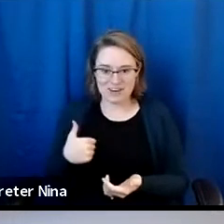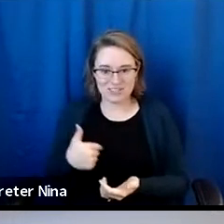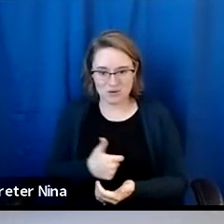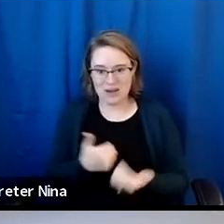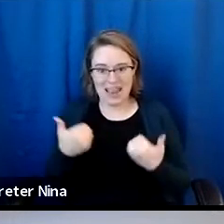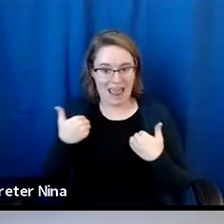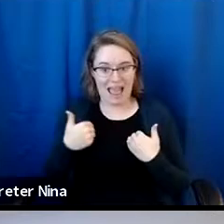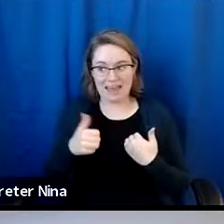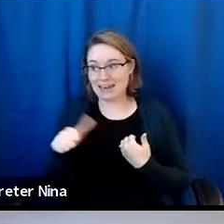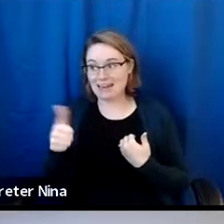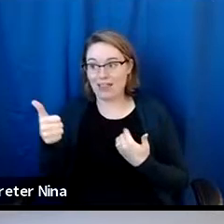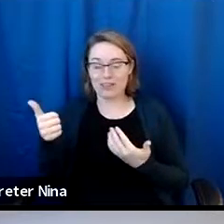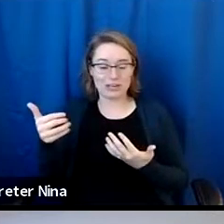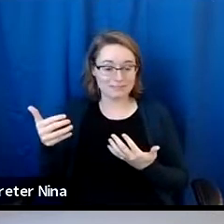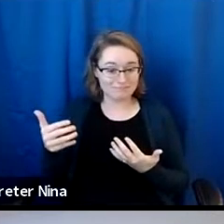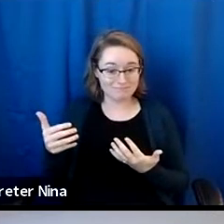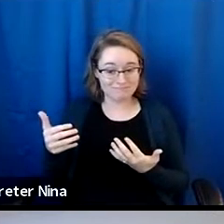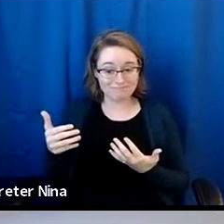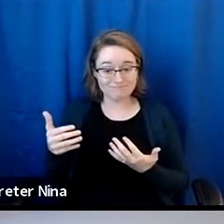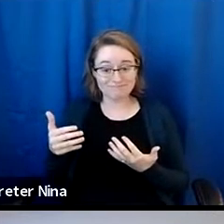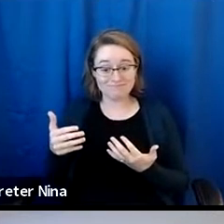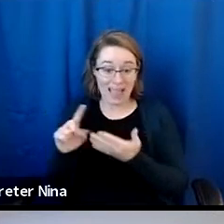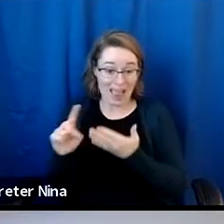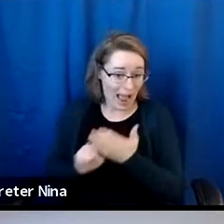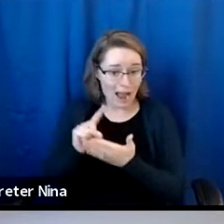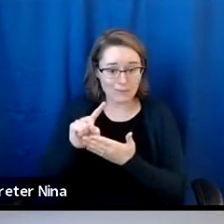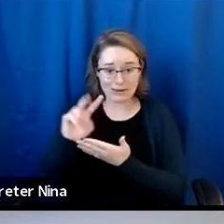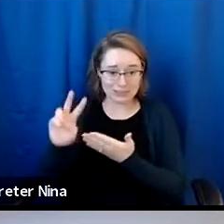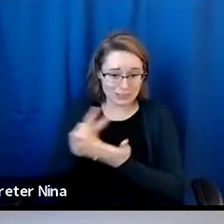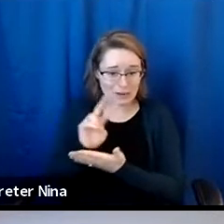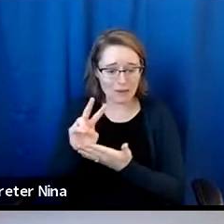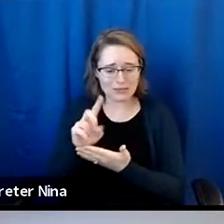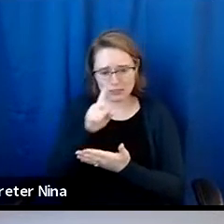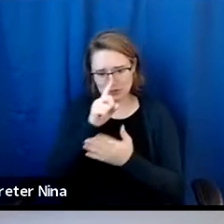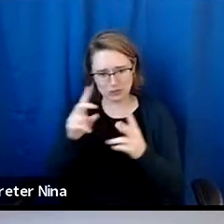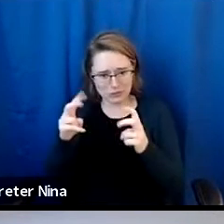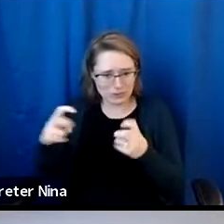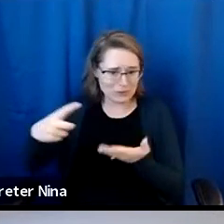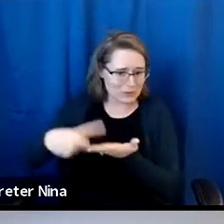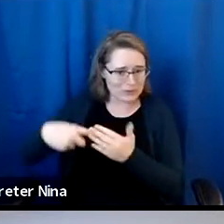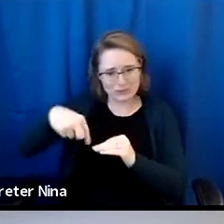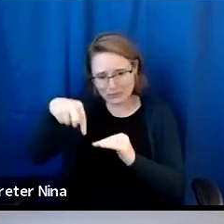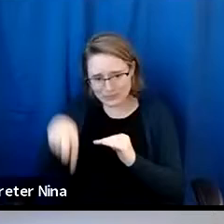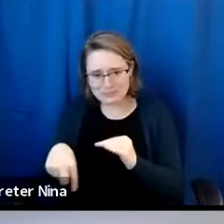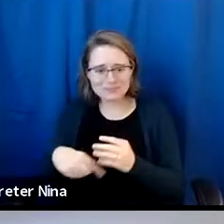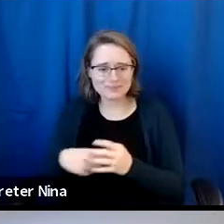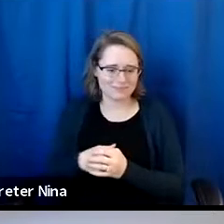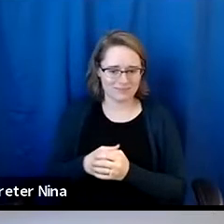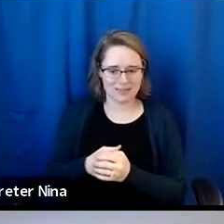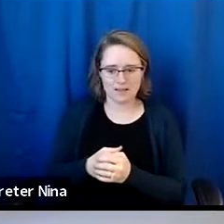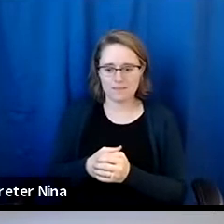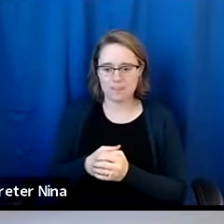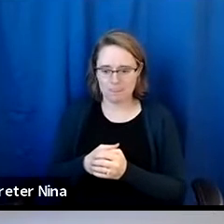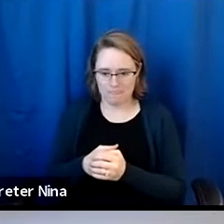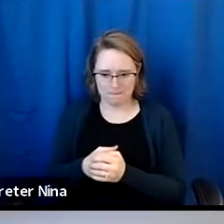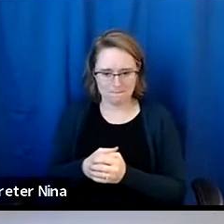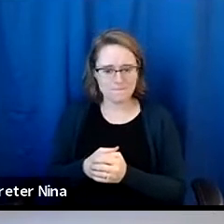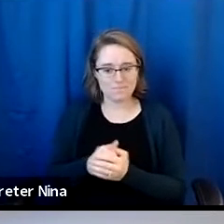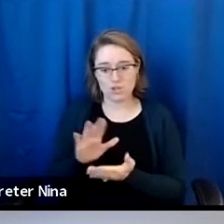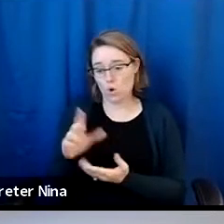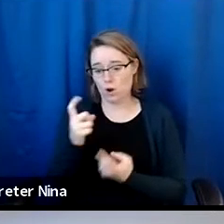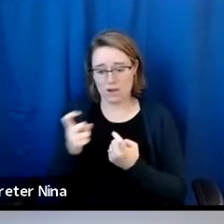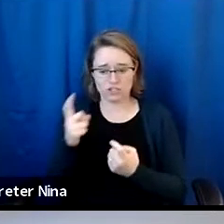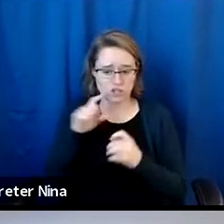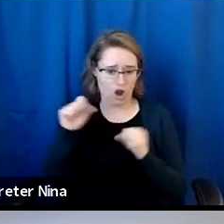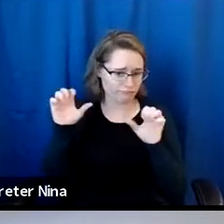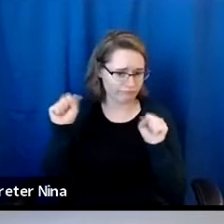a whole nother spectrum of an hour to really do a deeper dive and engage in your questions, because your questions are